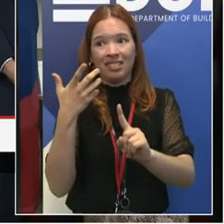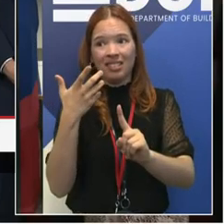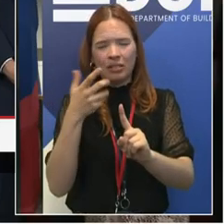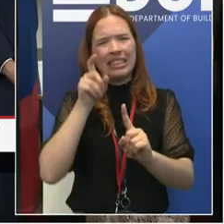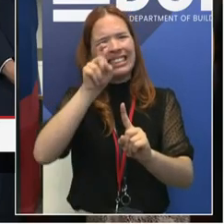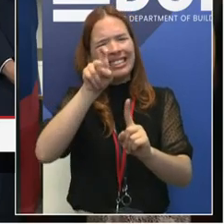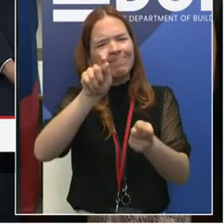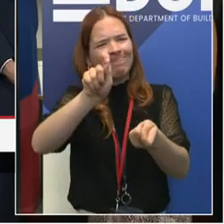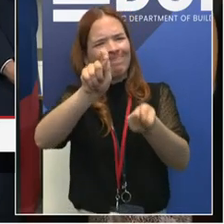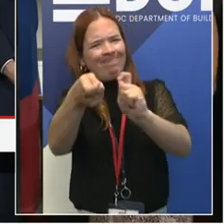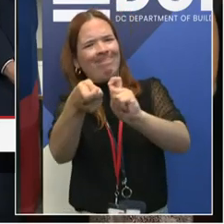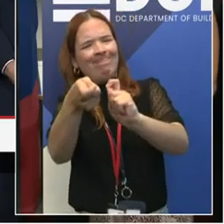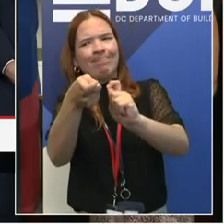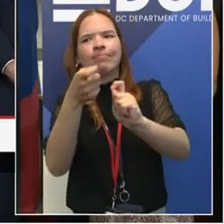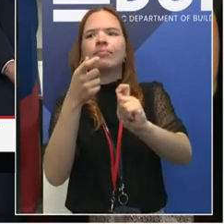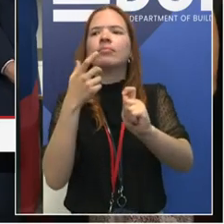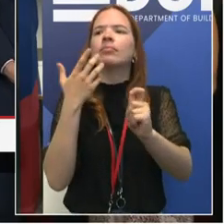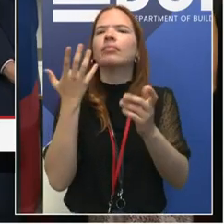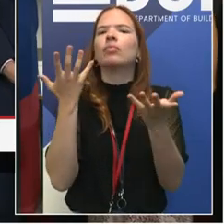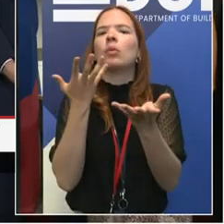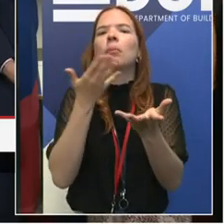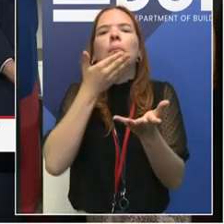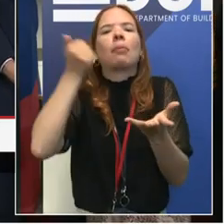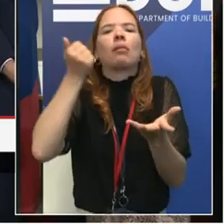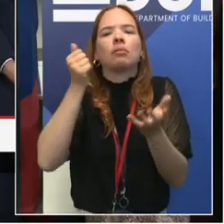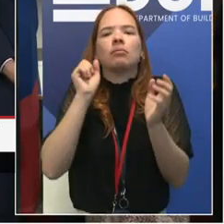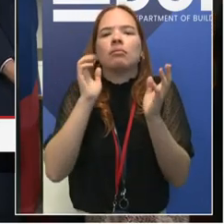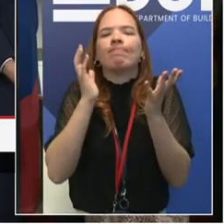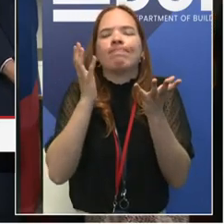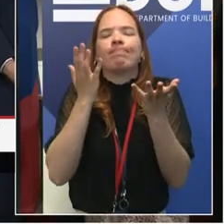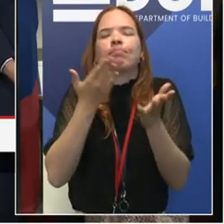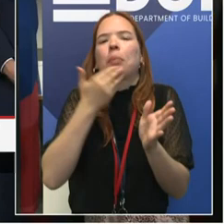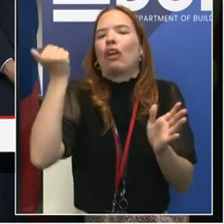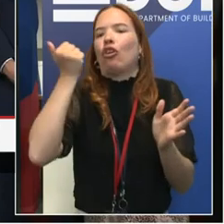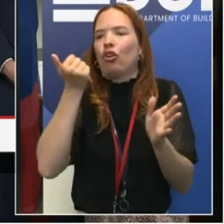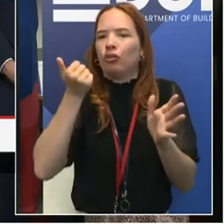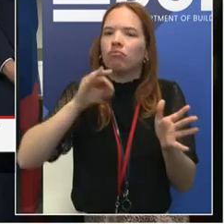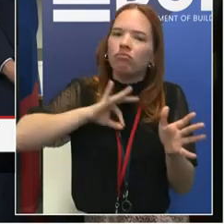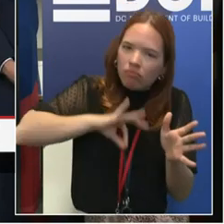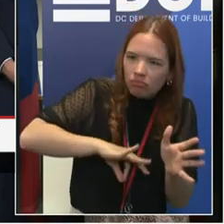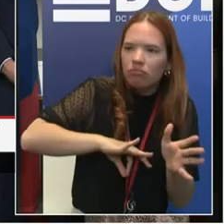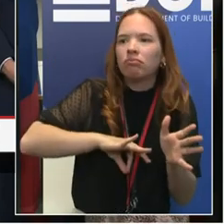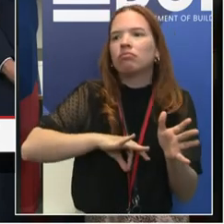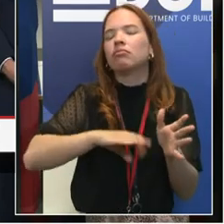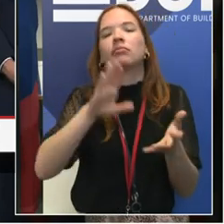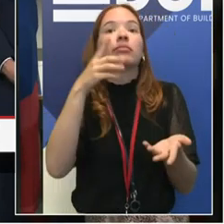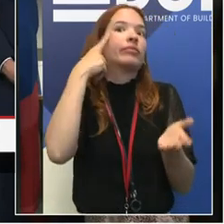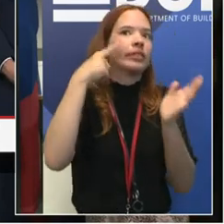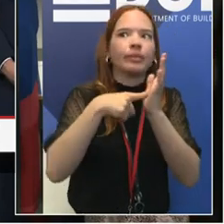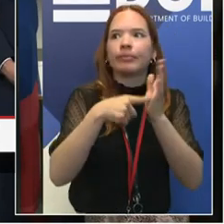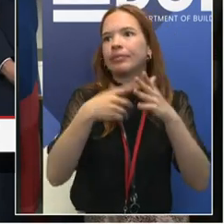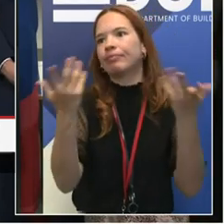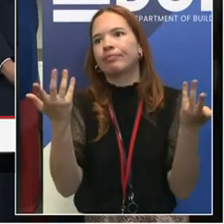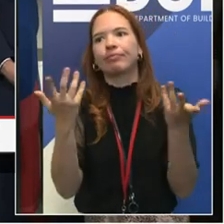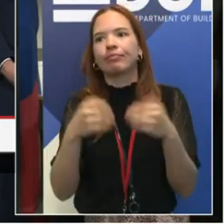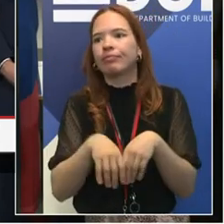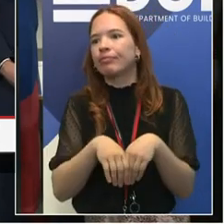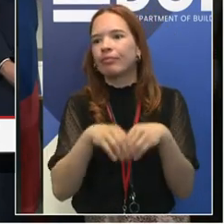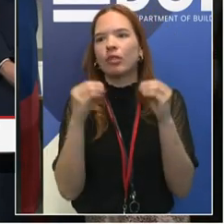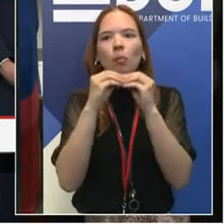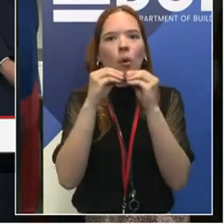they can out of the renovations that they're doing. If they're adding an ADU, which we encourage and is quite